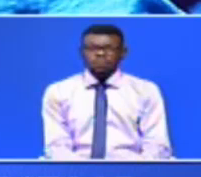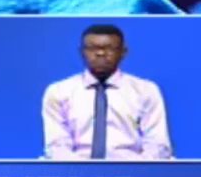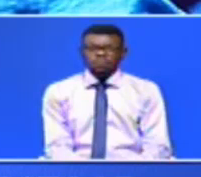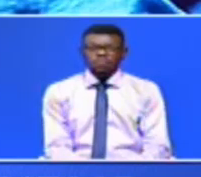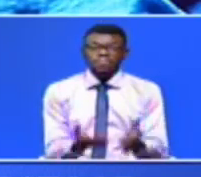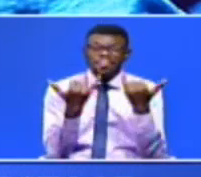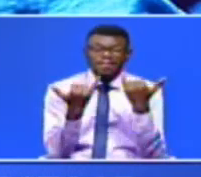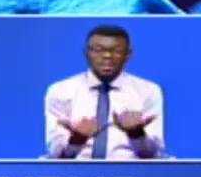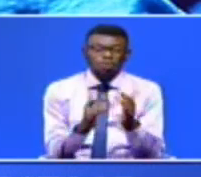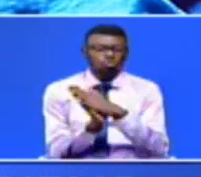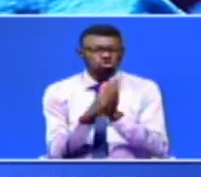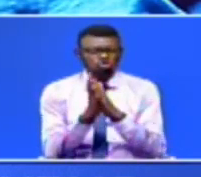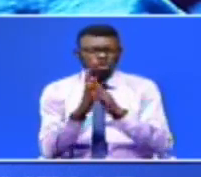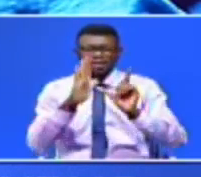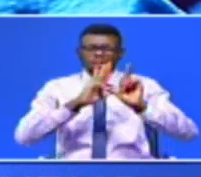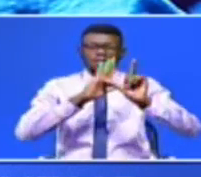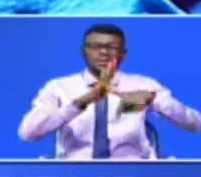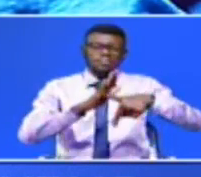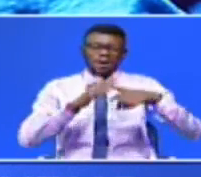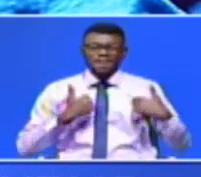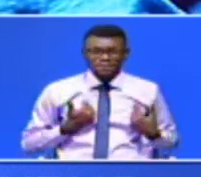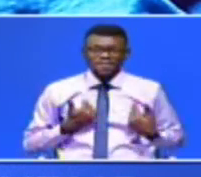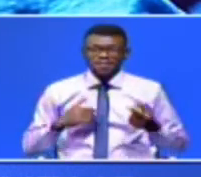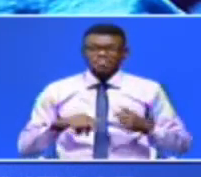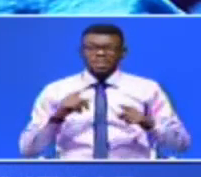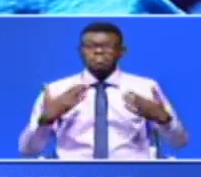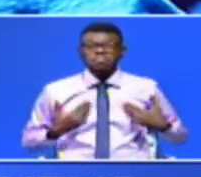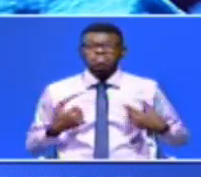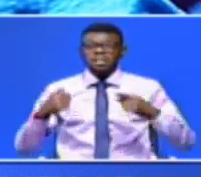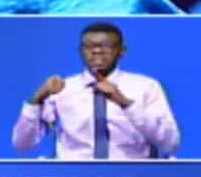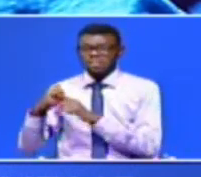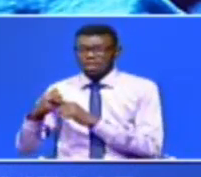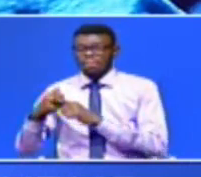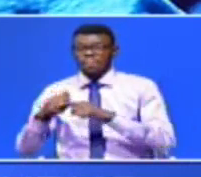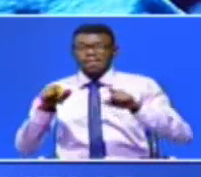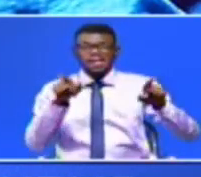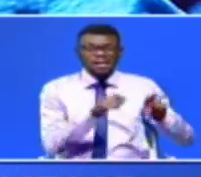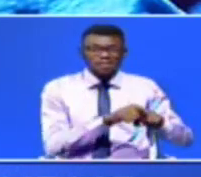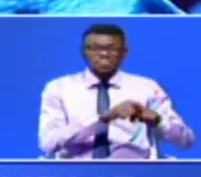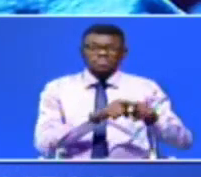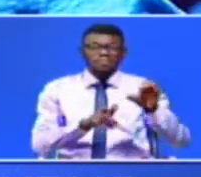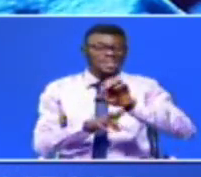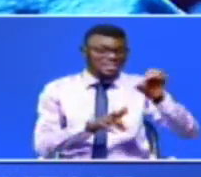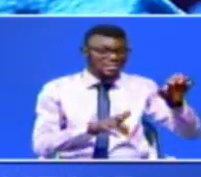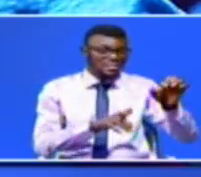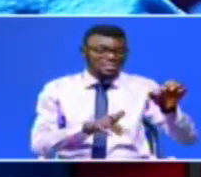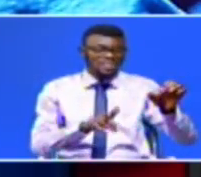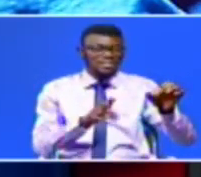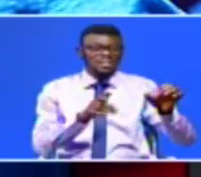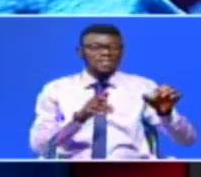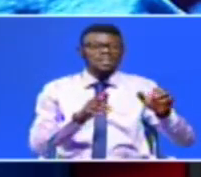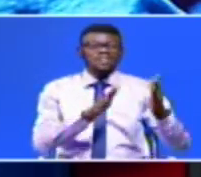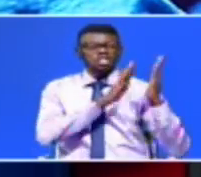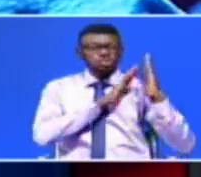We'll be giving you that story later on the broadcast. But six people, including top Eastern regional security